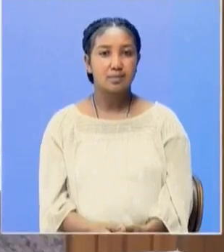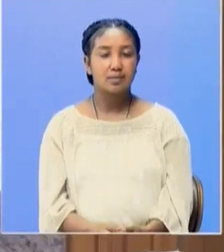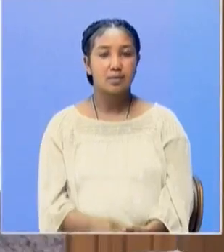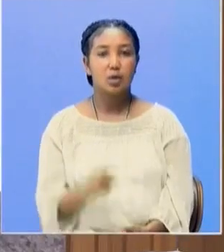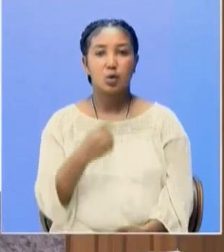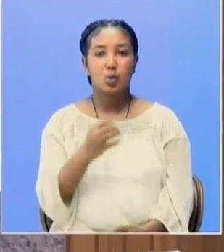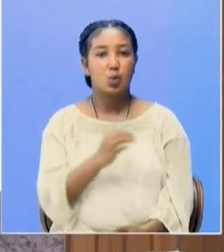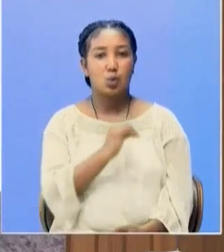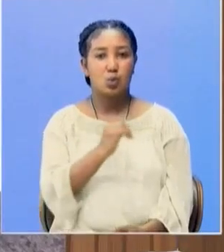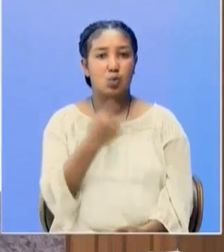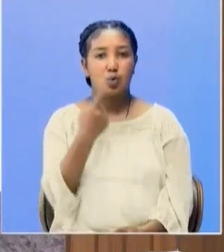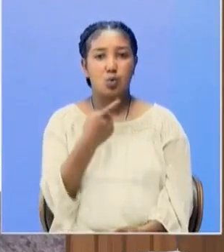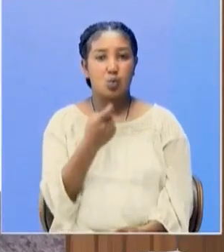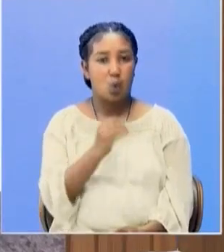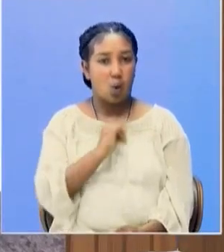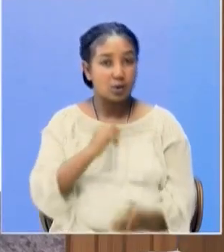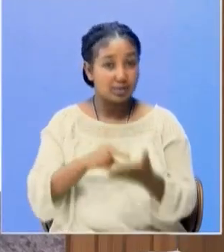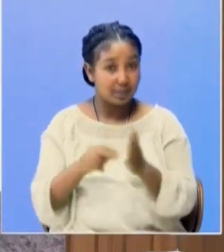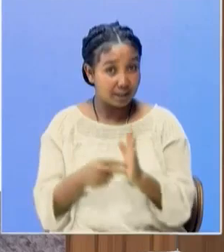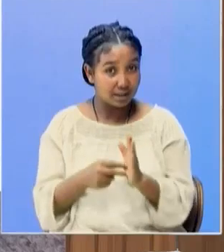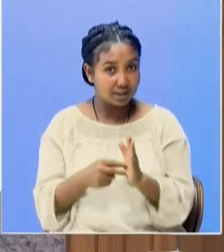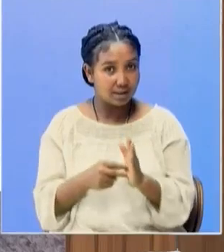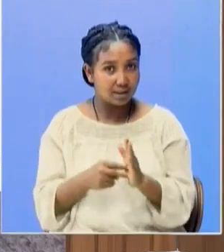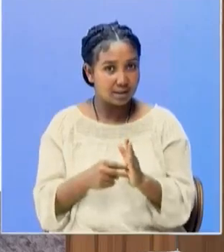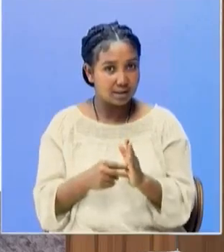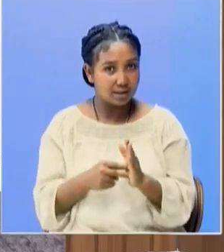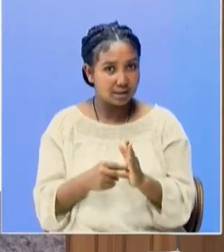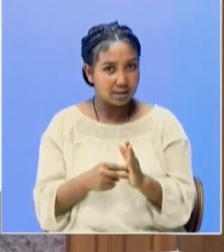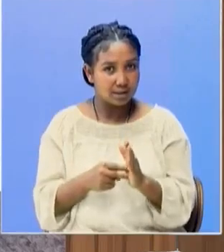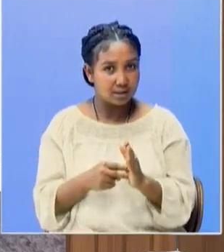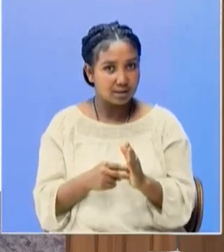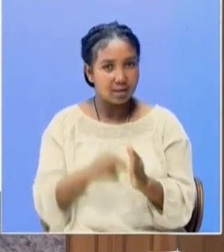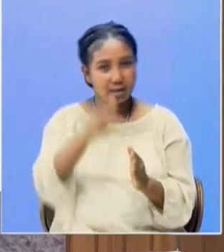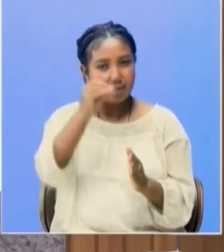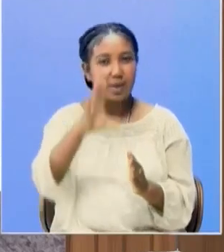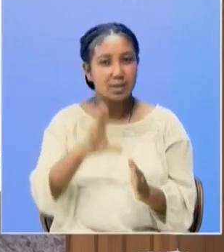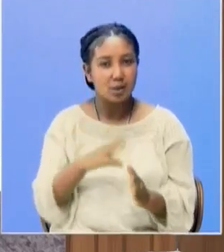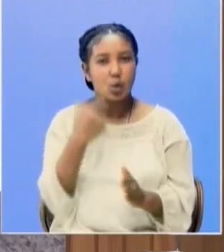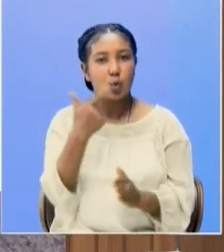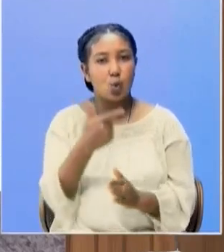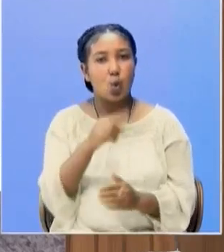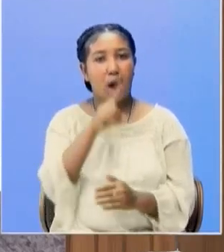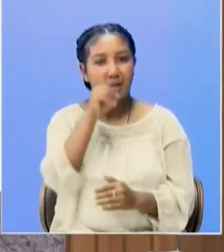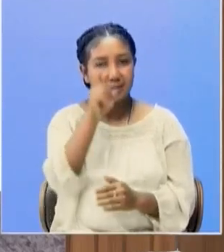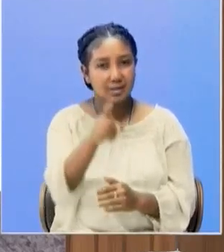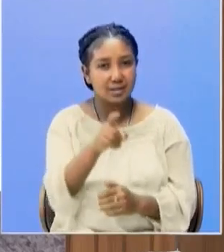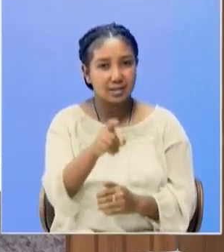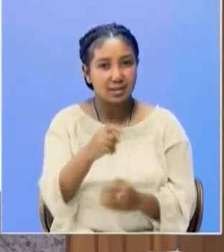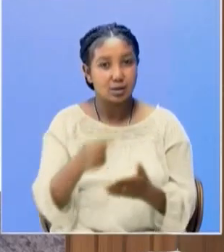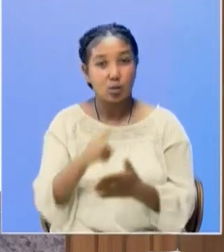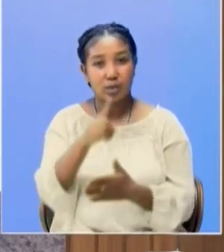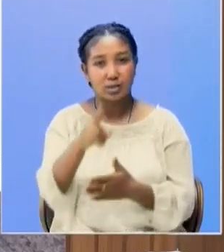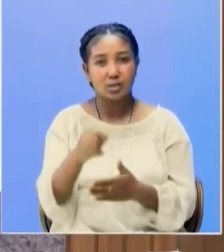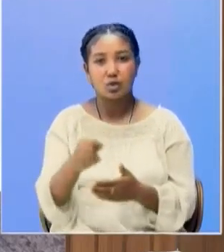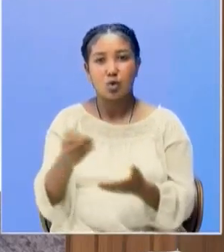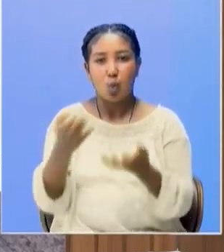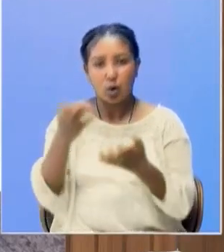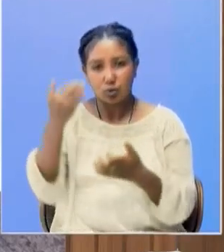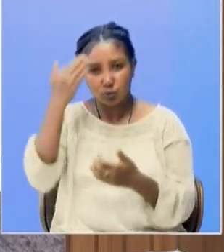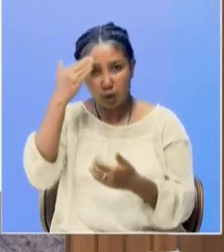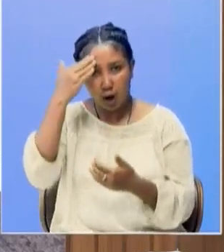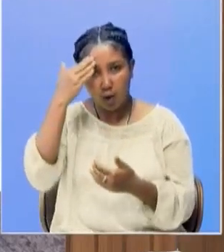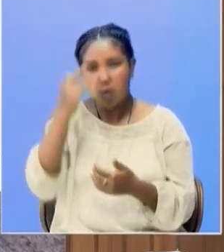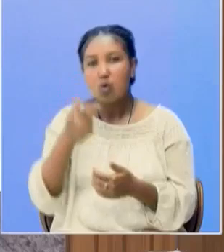Who owns something means the person who asked this question is just wanted to